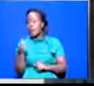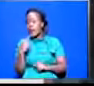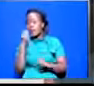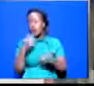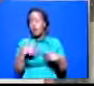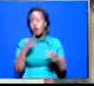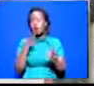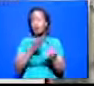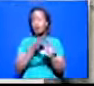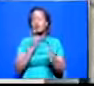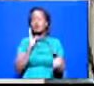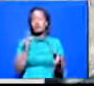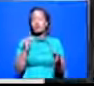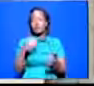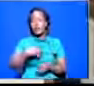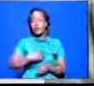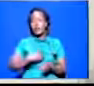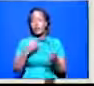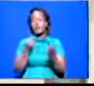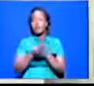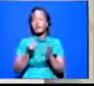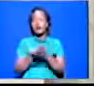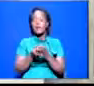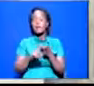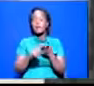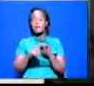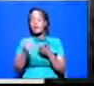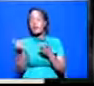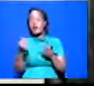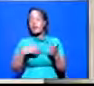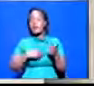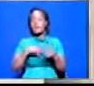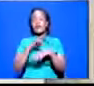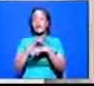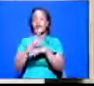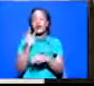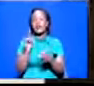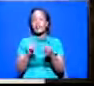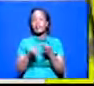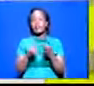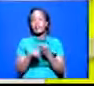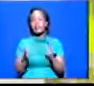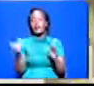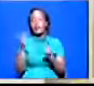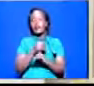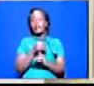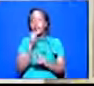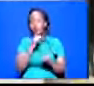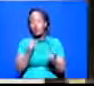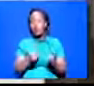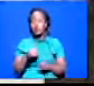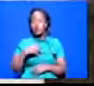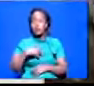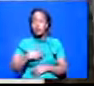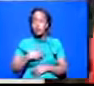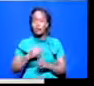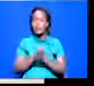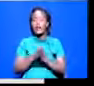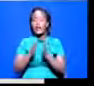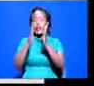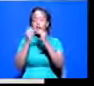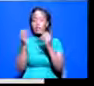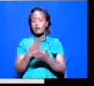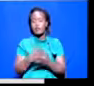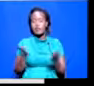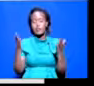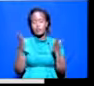pension, taken early retirement, attained a retirement age, or has an existing mortgage facility will be excluded.